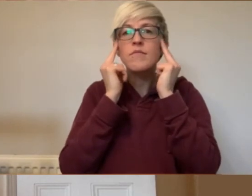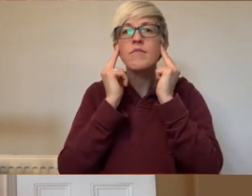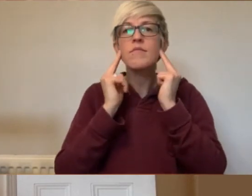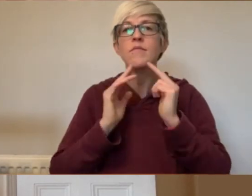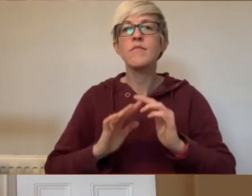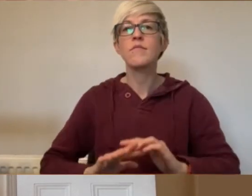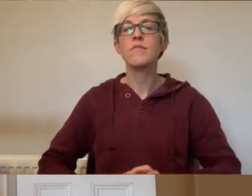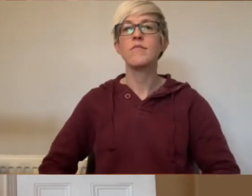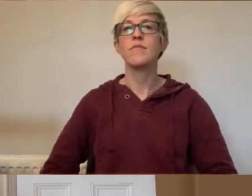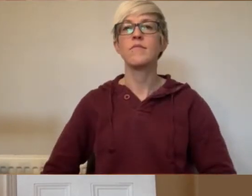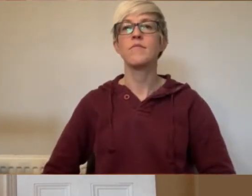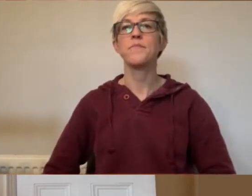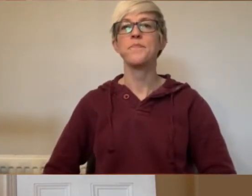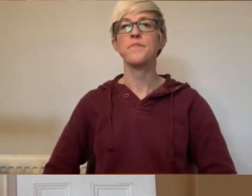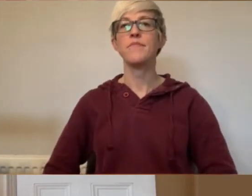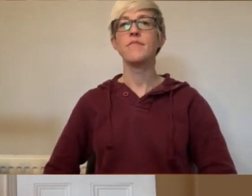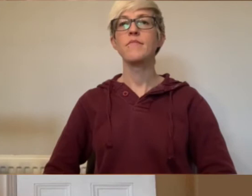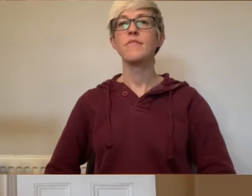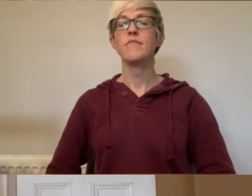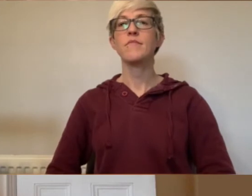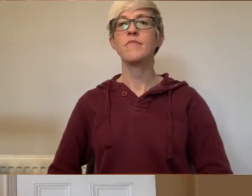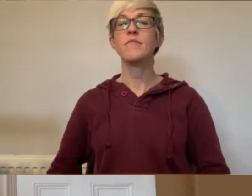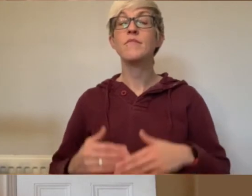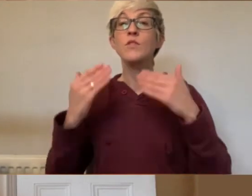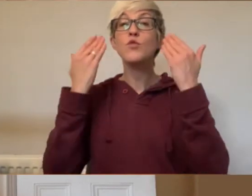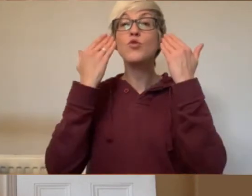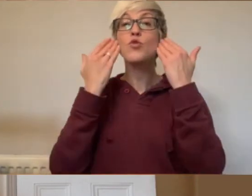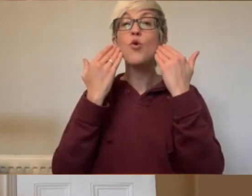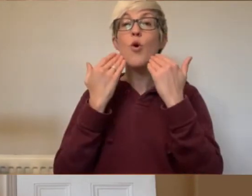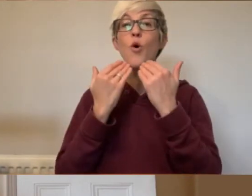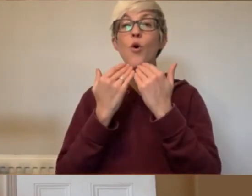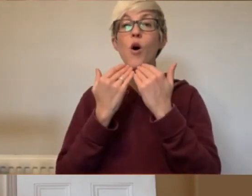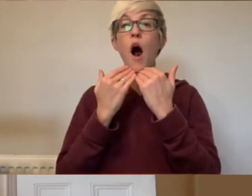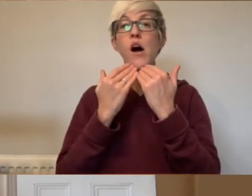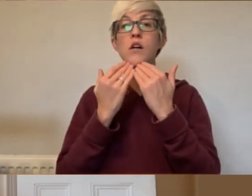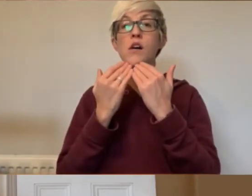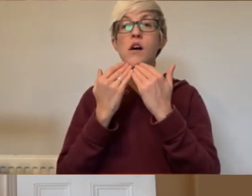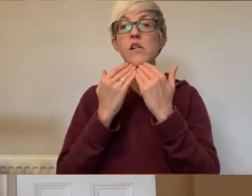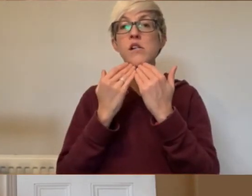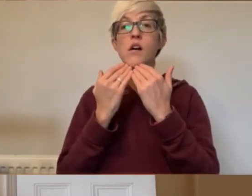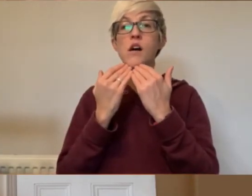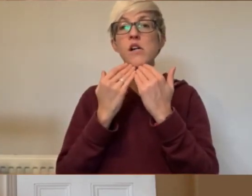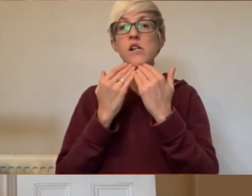Slowly stopping and lowering the hands back down. We're just going to give the jaw now a little bit of a move.